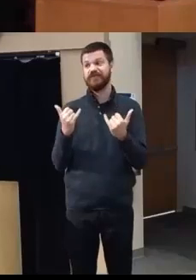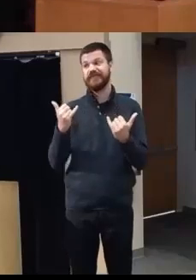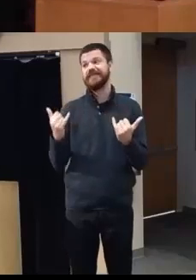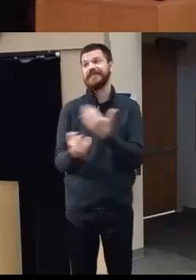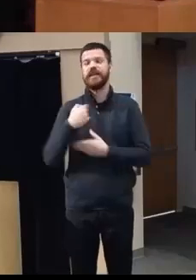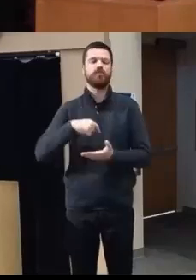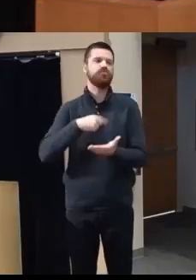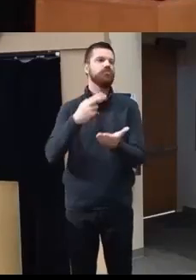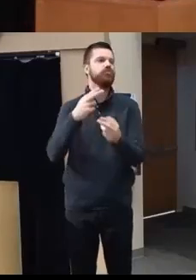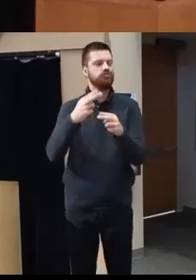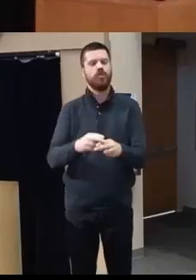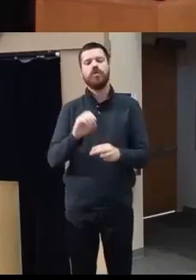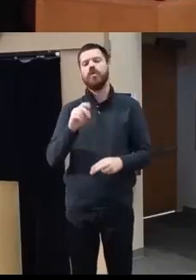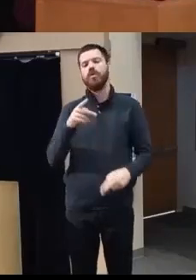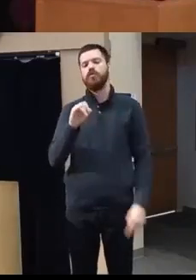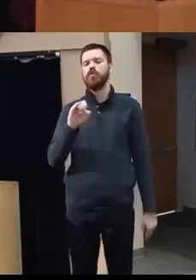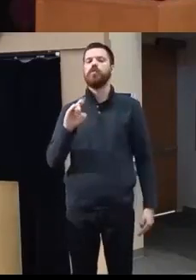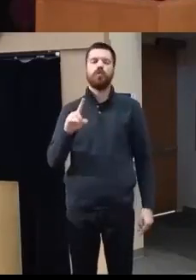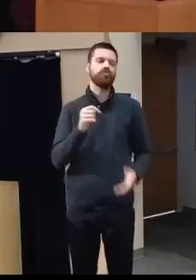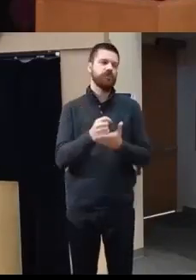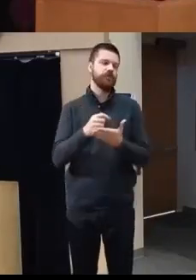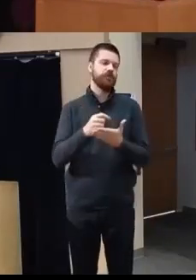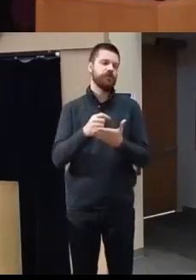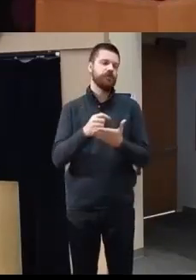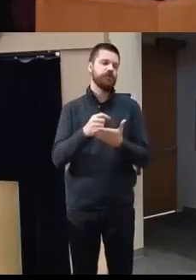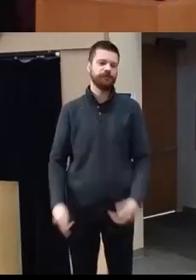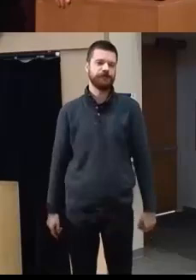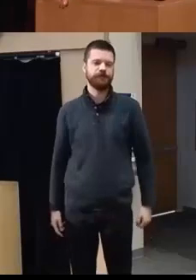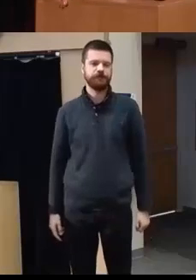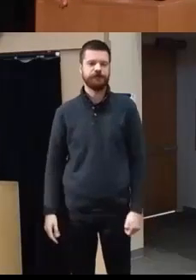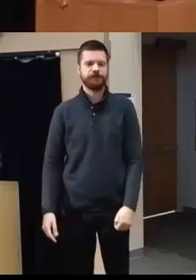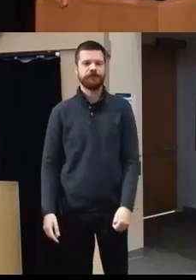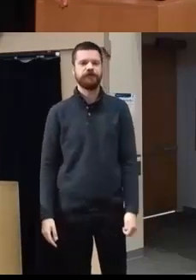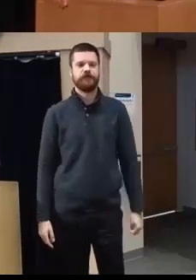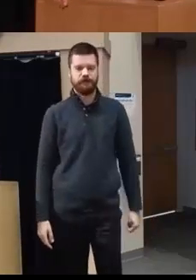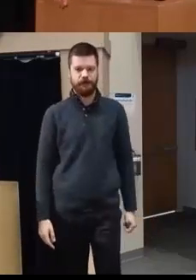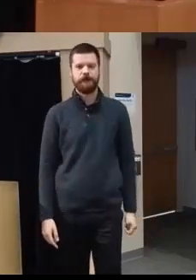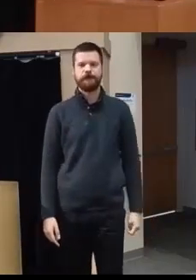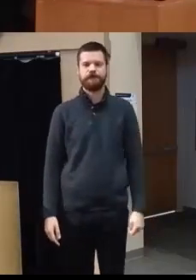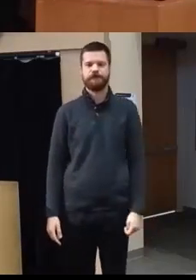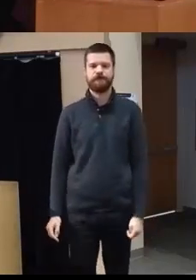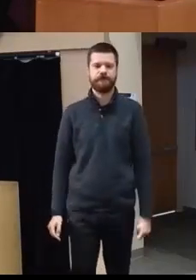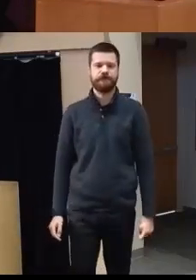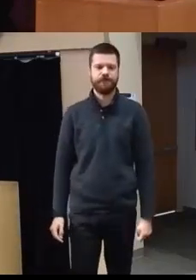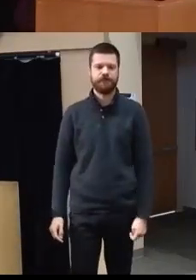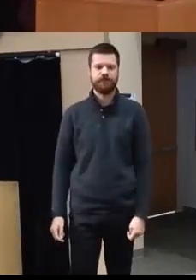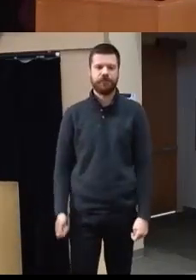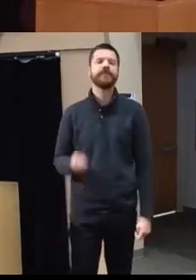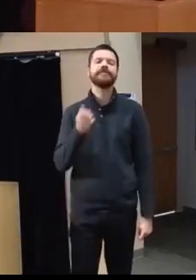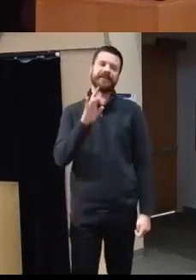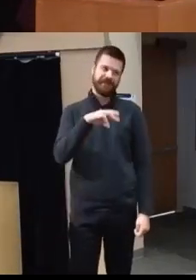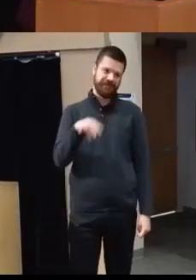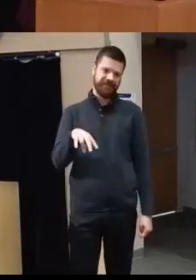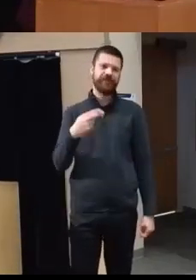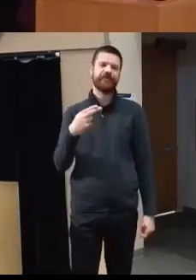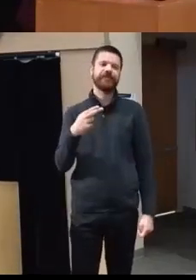them opioid treatment programs. So 77, Huther Doyle